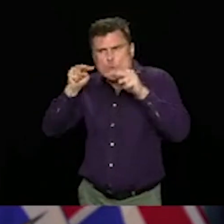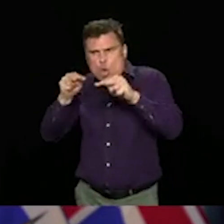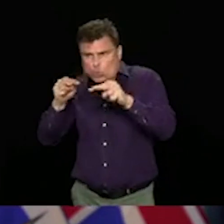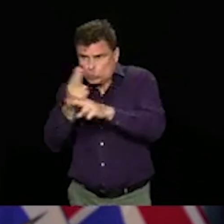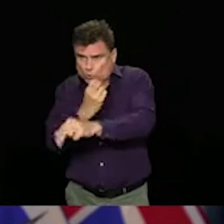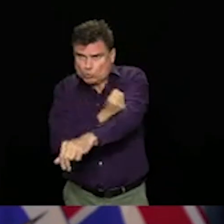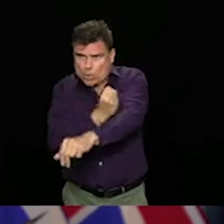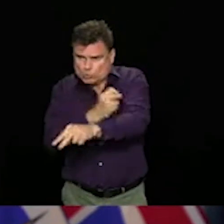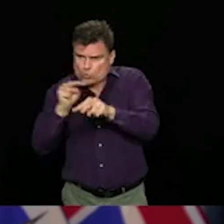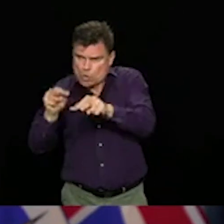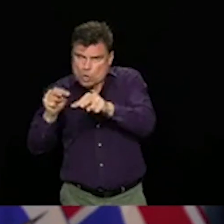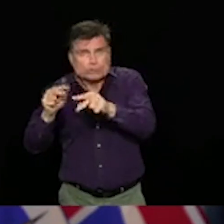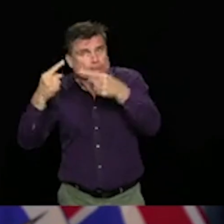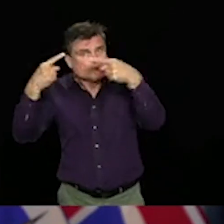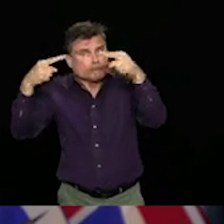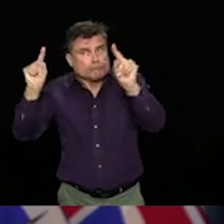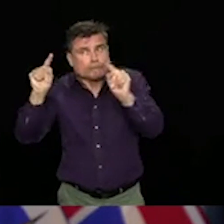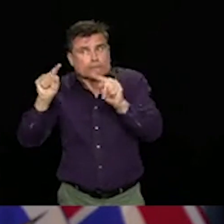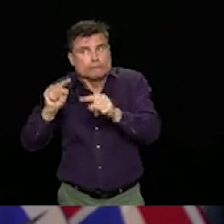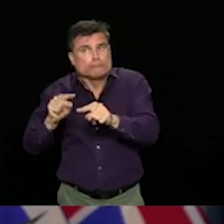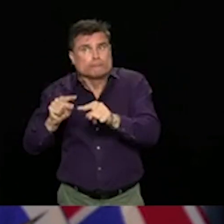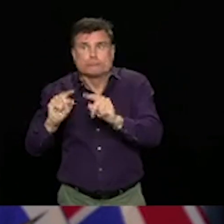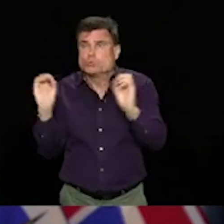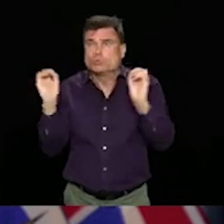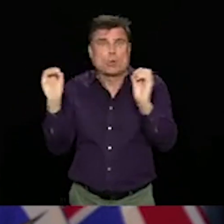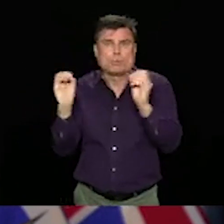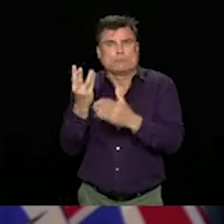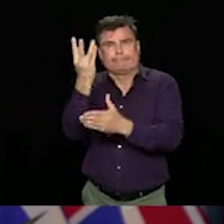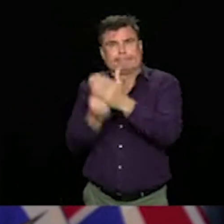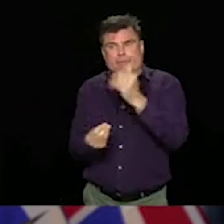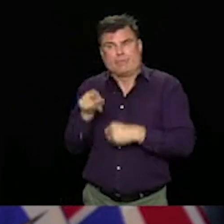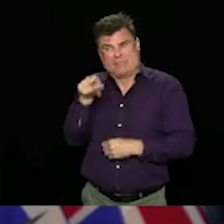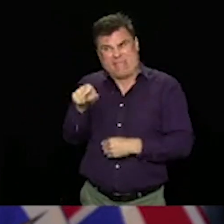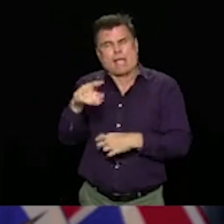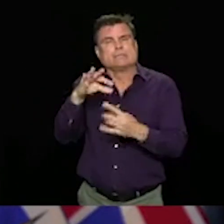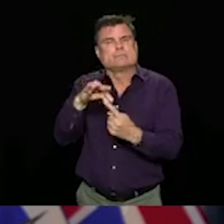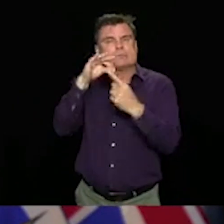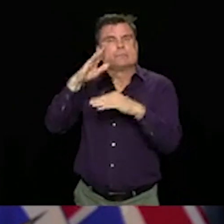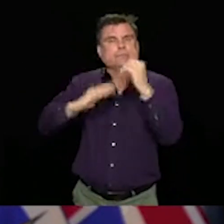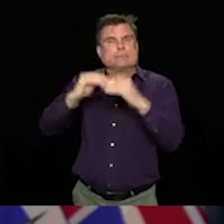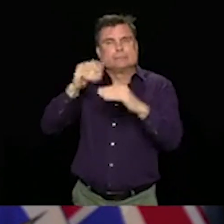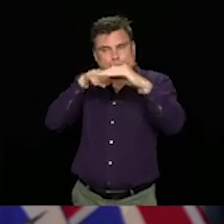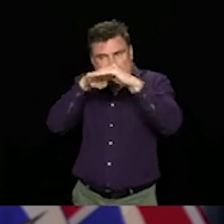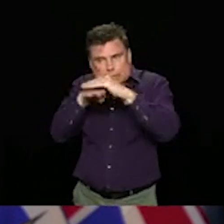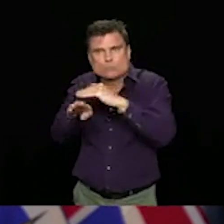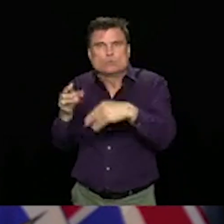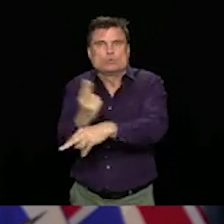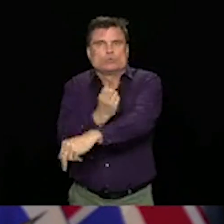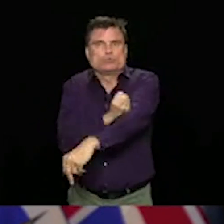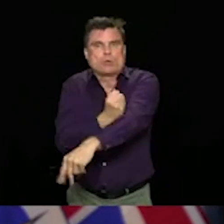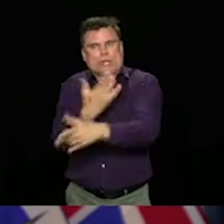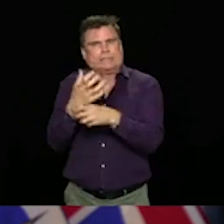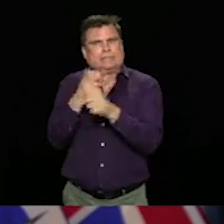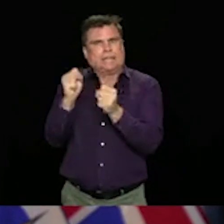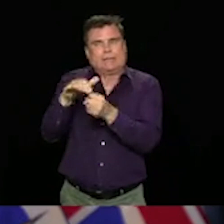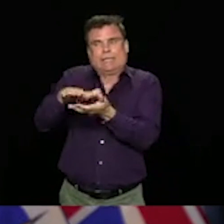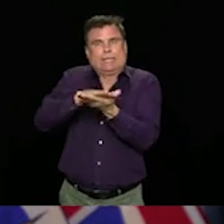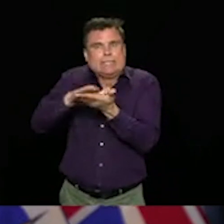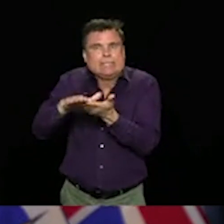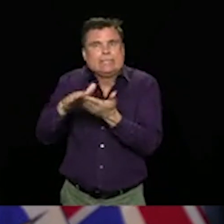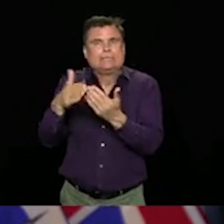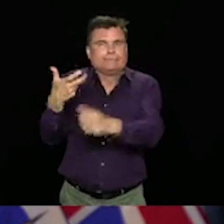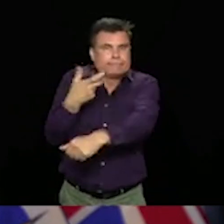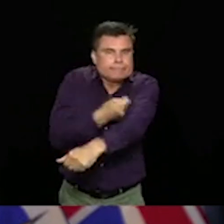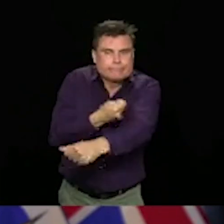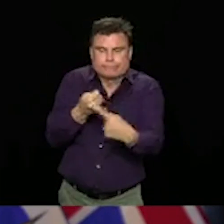they need. We know that reaching out, that not using alone, and carrying naloxone work. We must